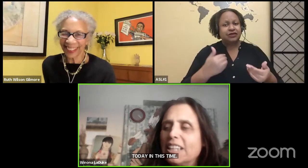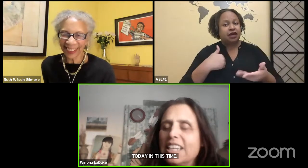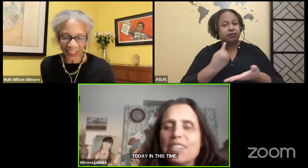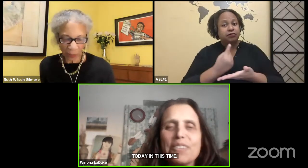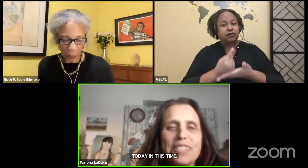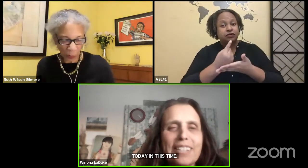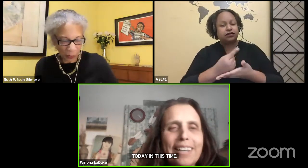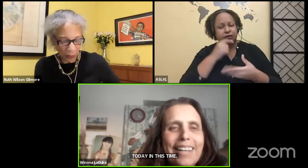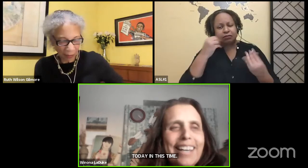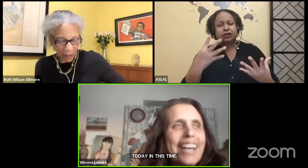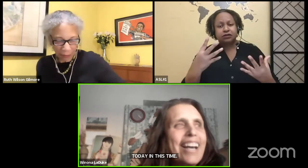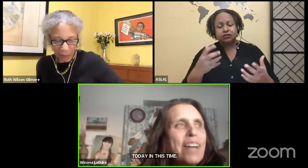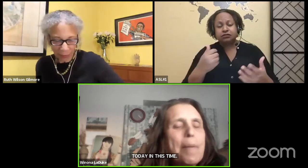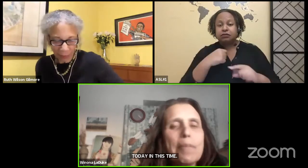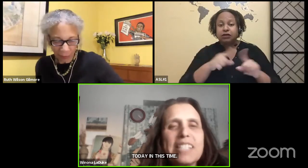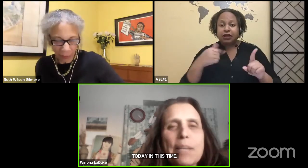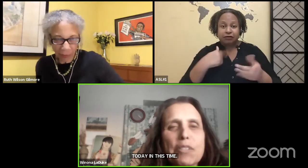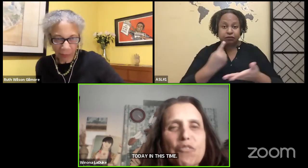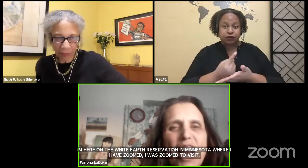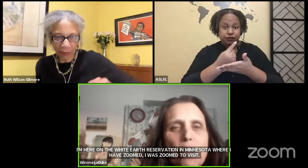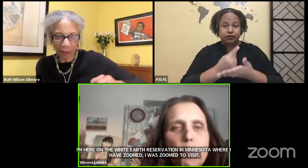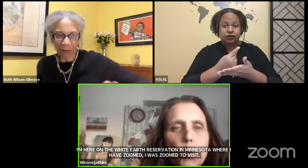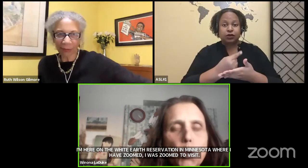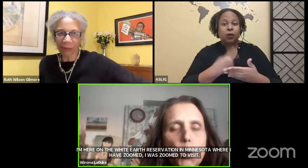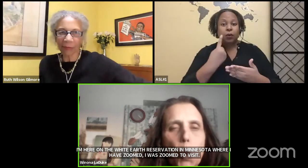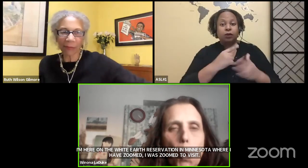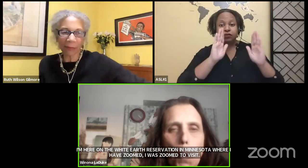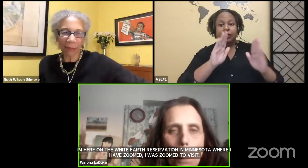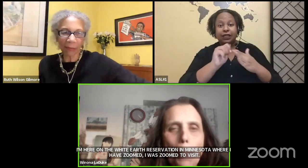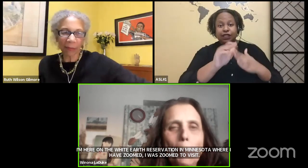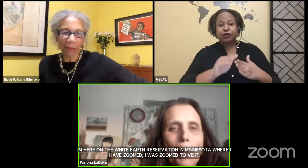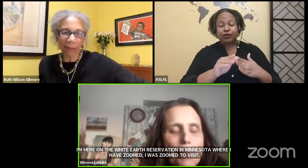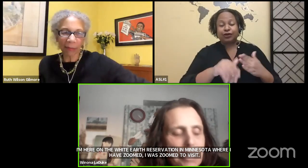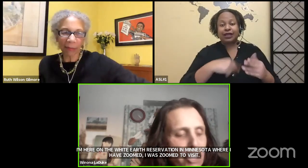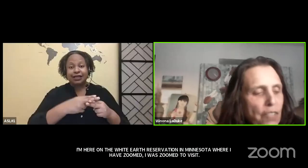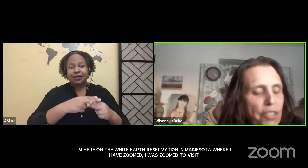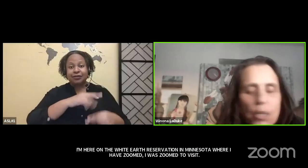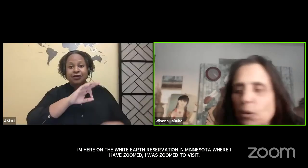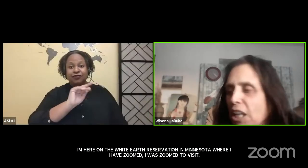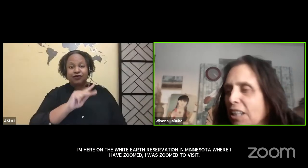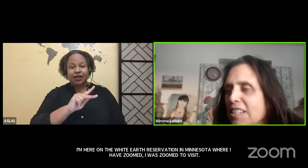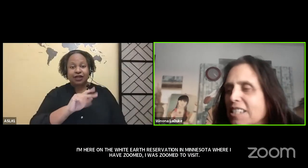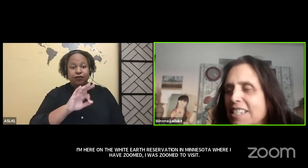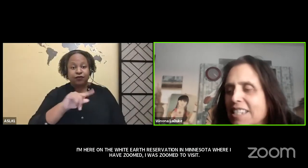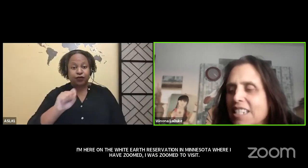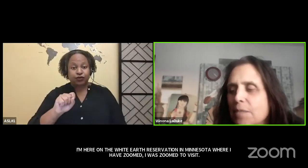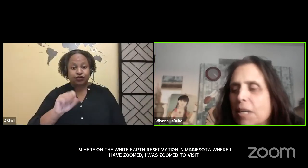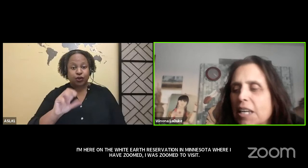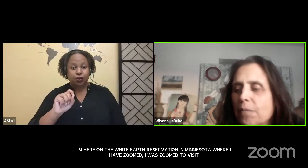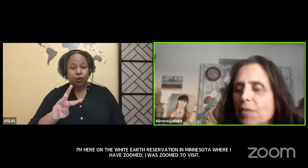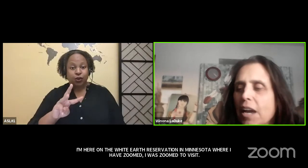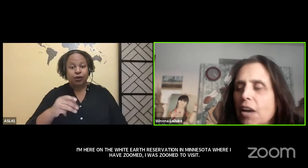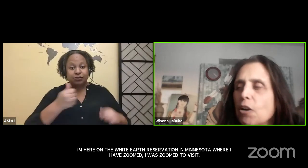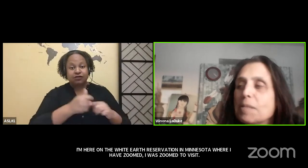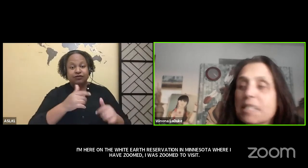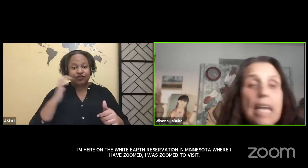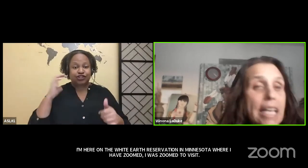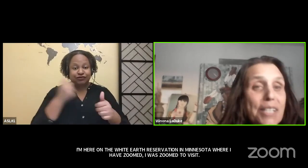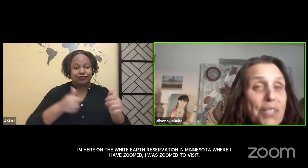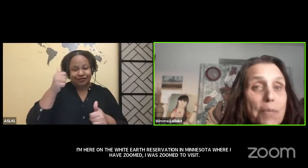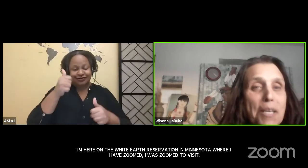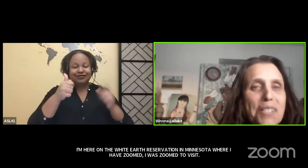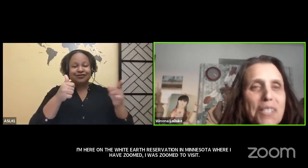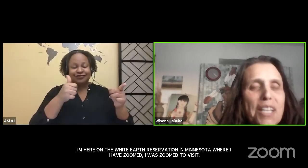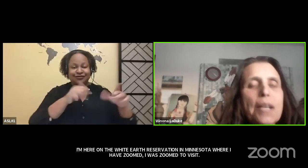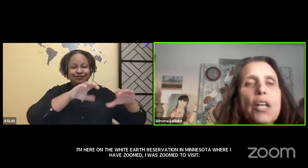of our great leaders, I remember his name was Frank Fool's Crow. He was a chief of the Oglalas, and he said to me, I heard him say,